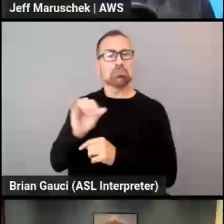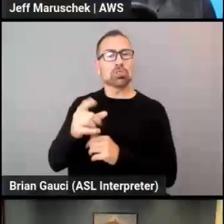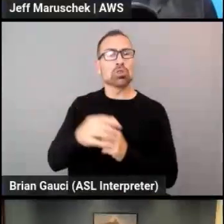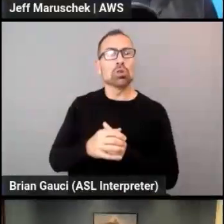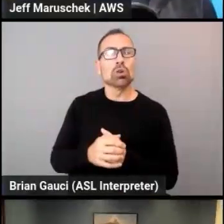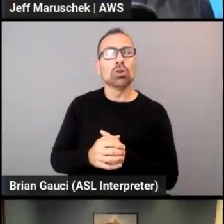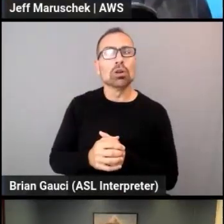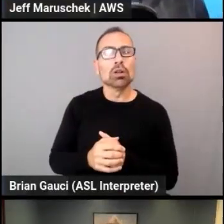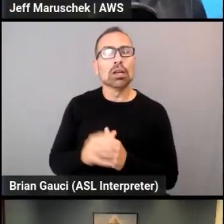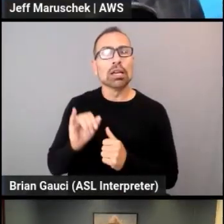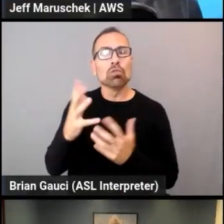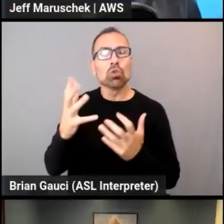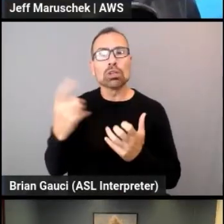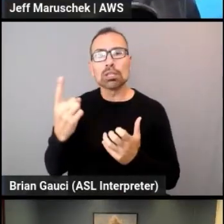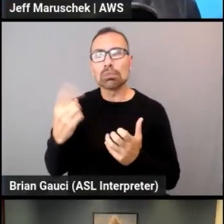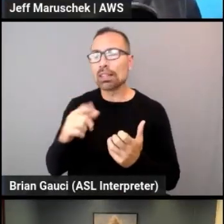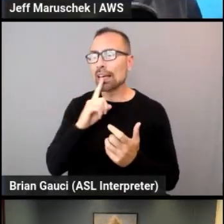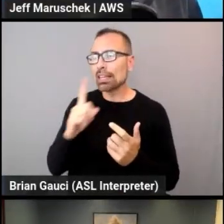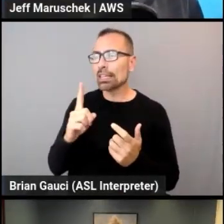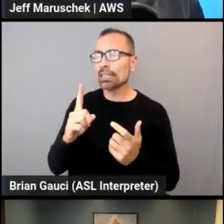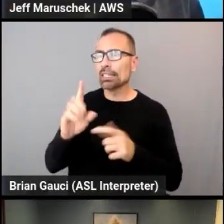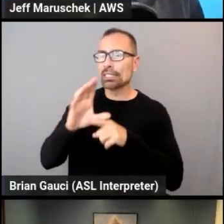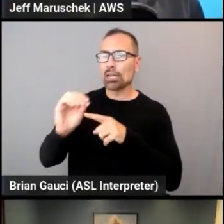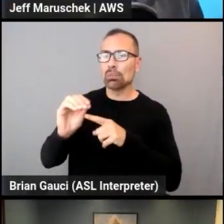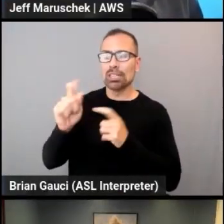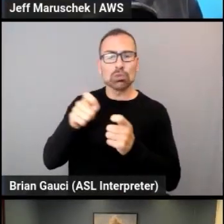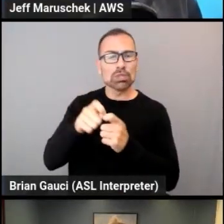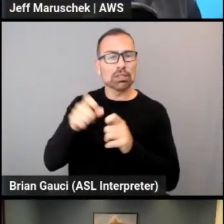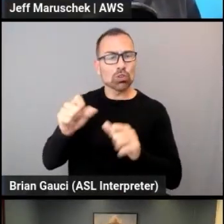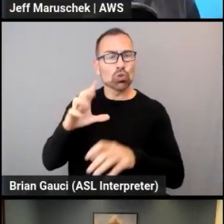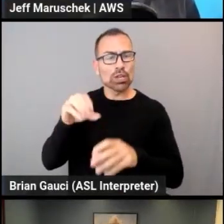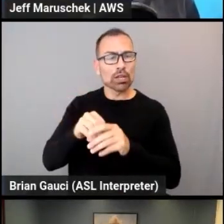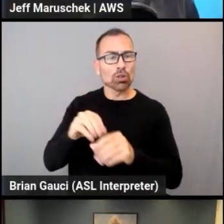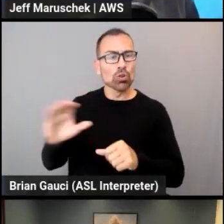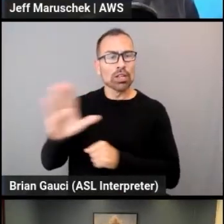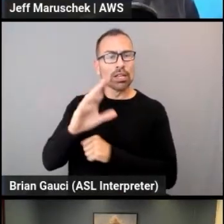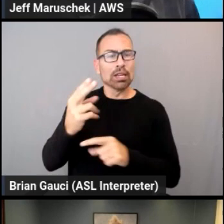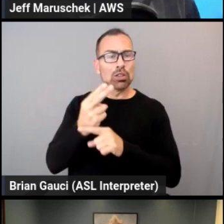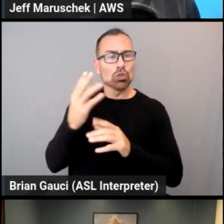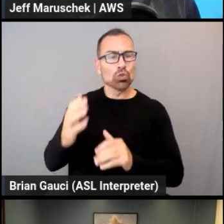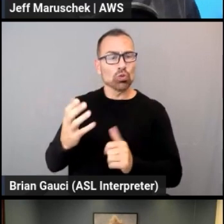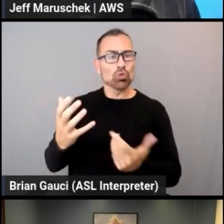something that's company specific, you can include that in the user claims that you send to verified